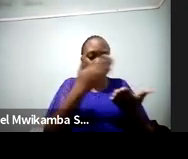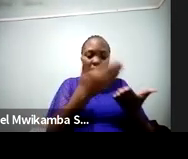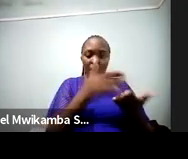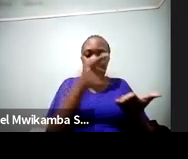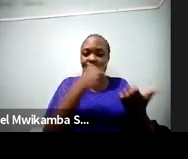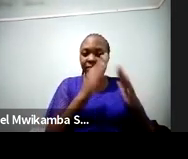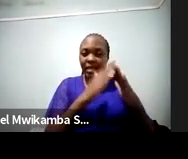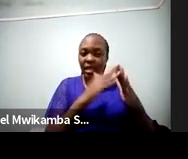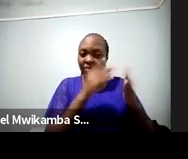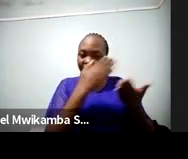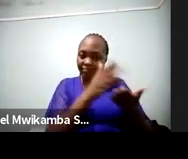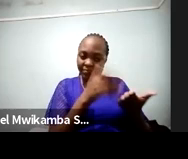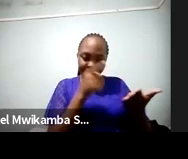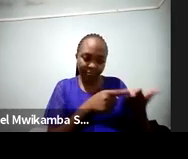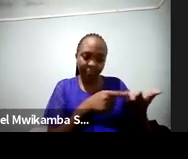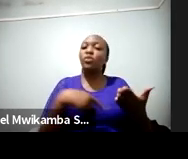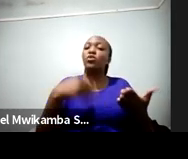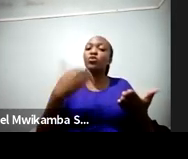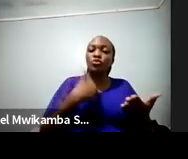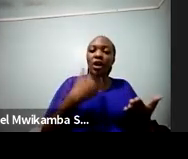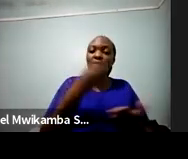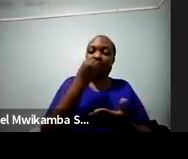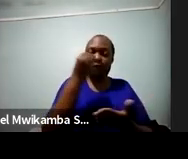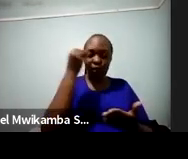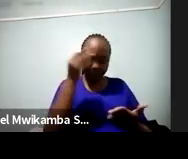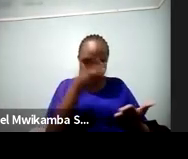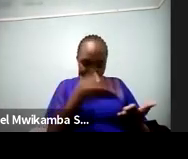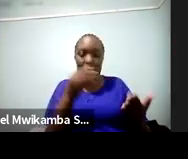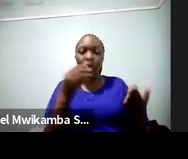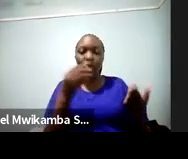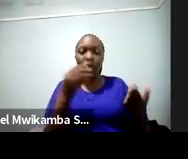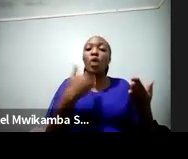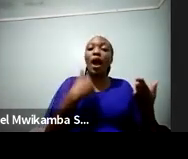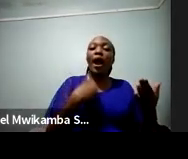will continuously spend. Yeah, you see, you spend without,